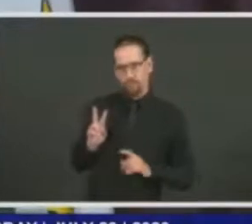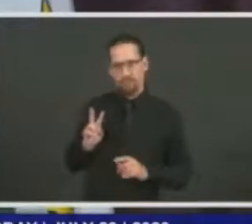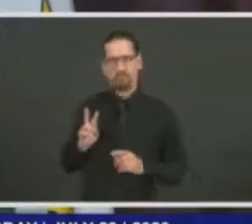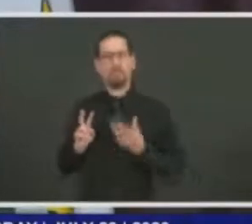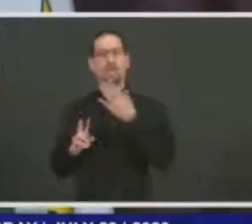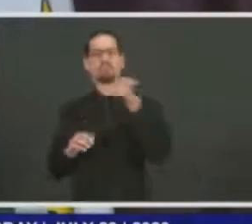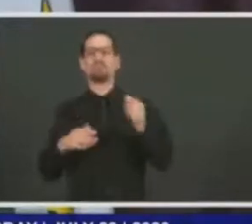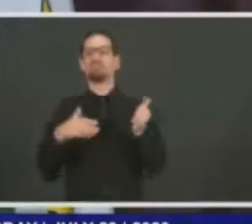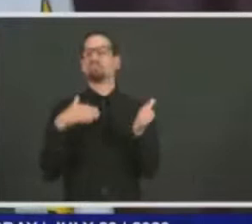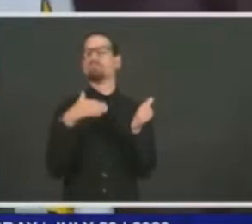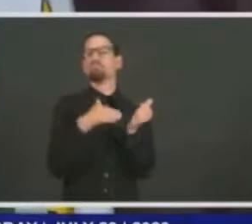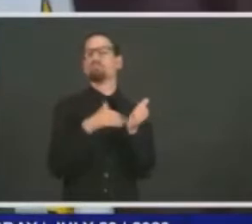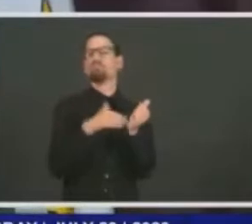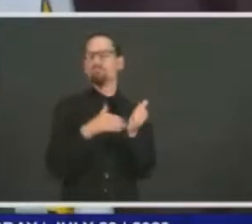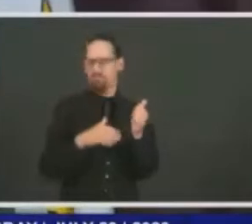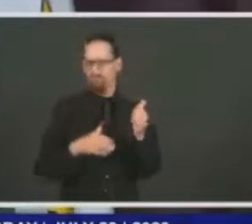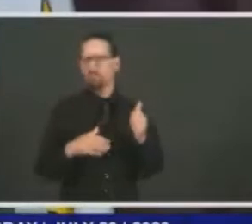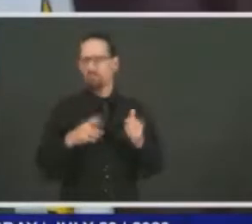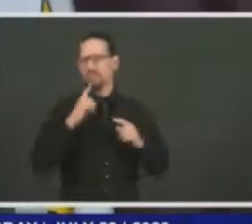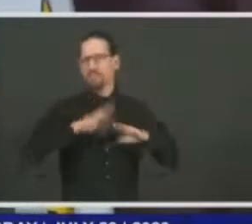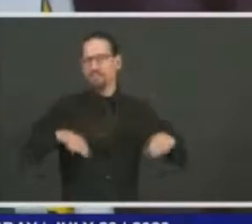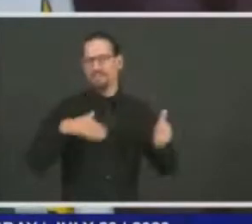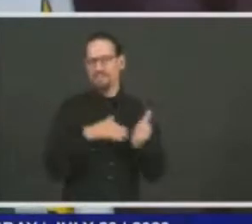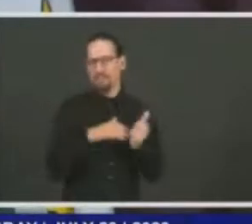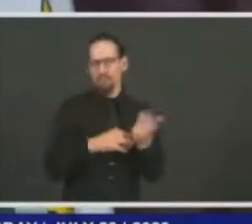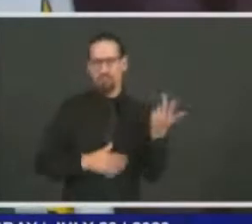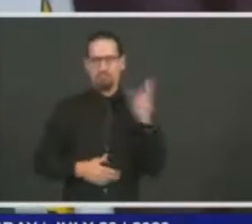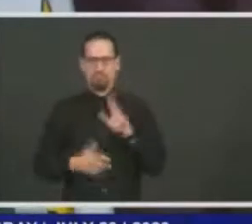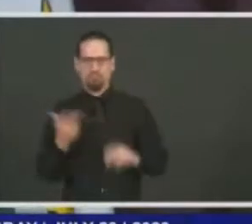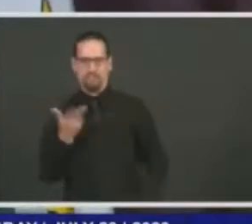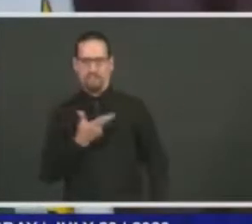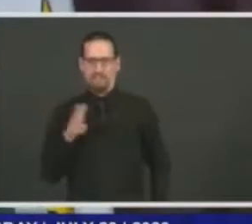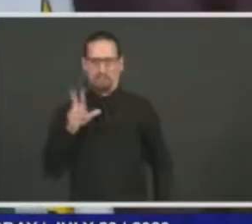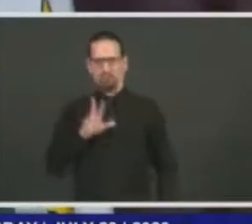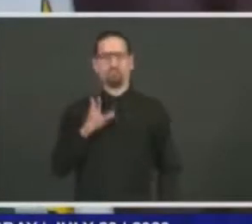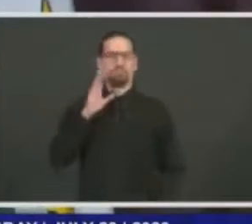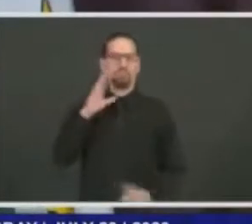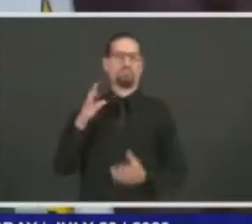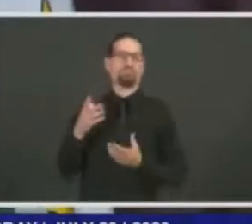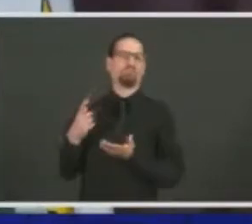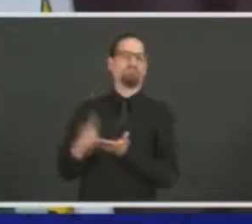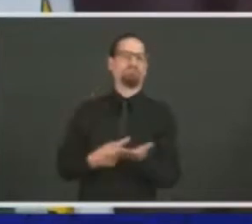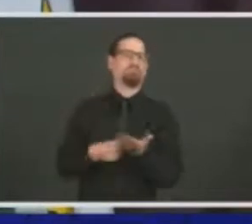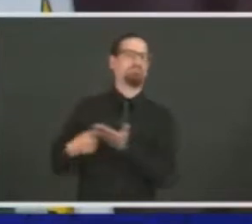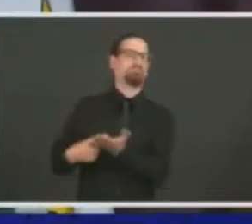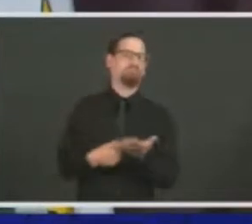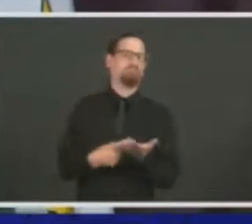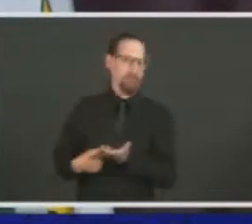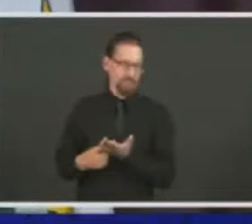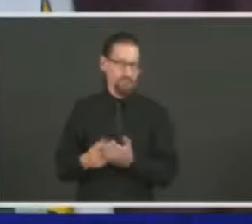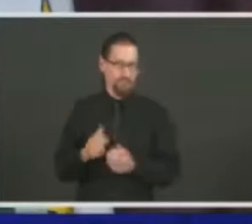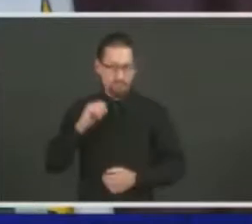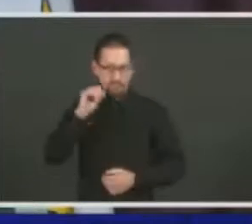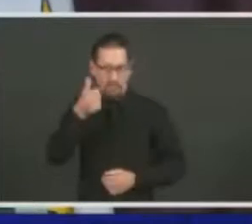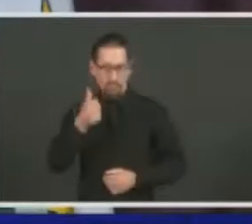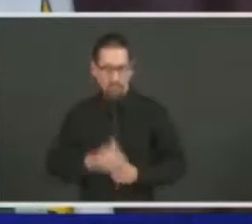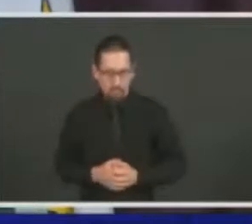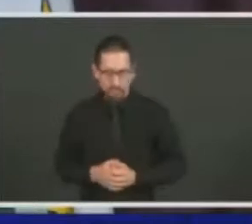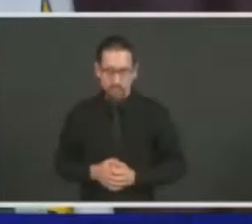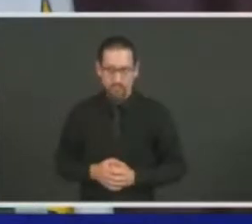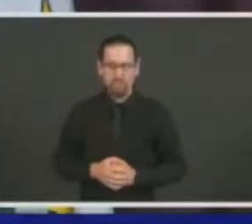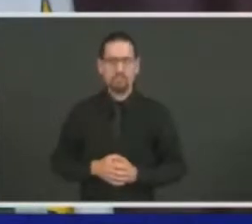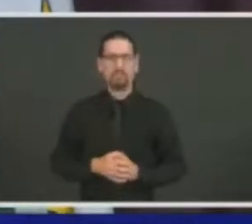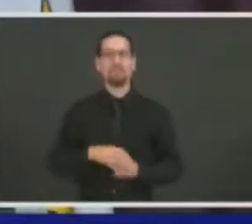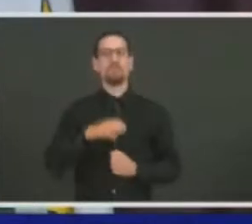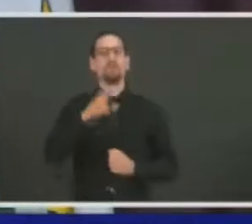to start school in Rhode Island in 5 weeks, August 31st. And as I said, our job between now and then is to work as hard